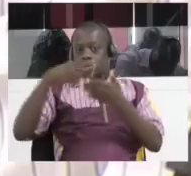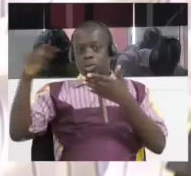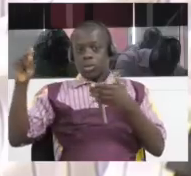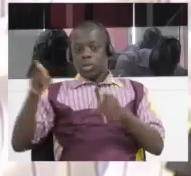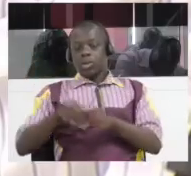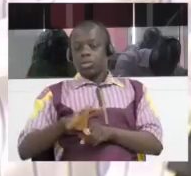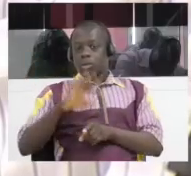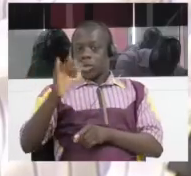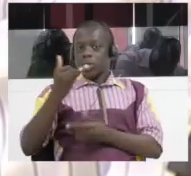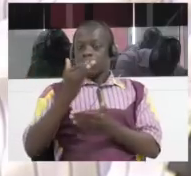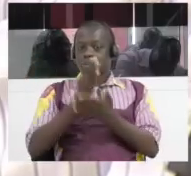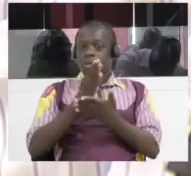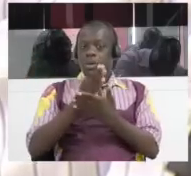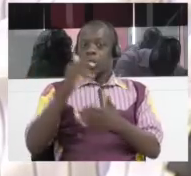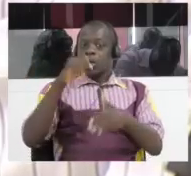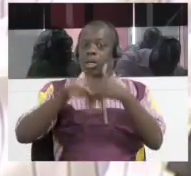Certainly, you know, if to